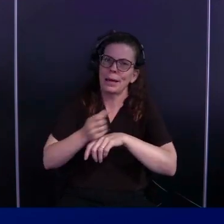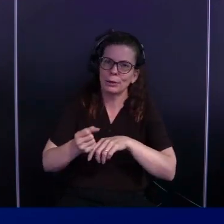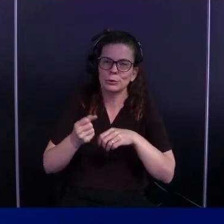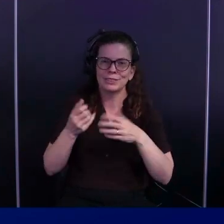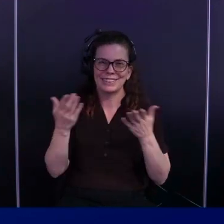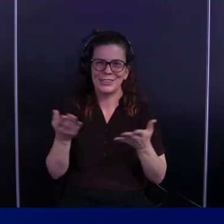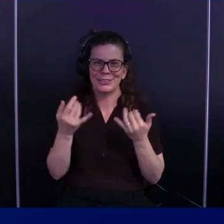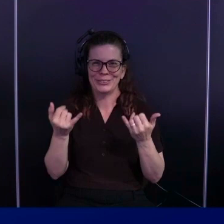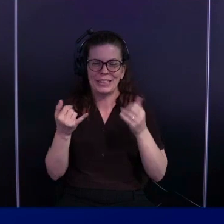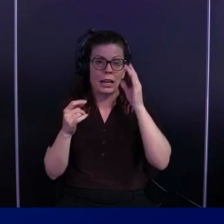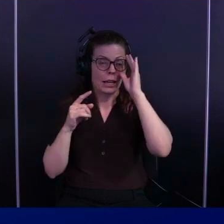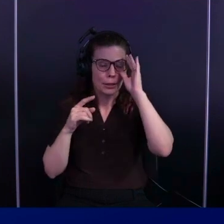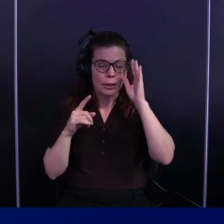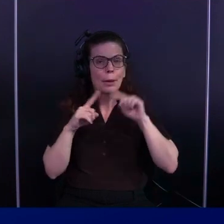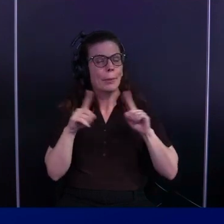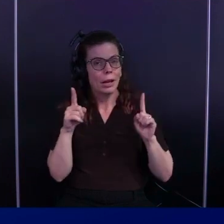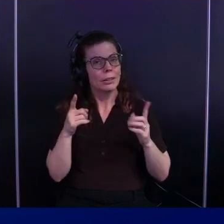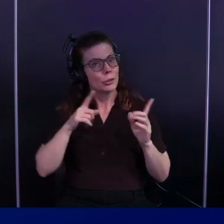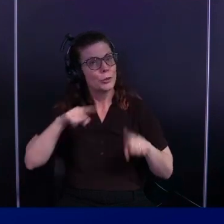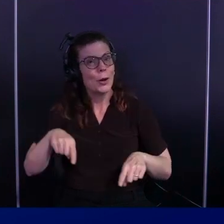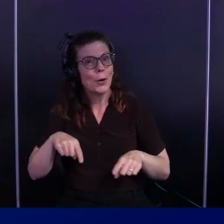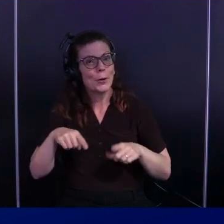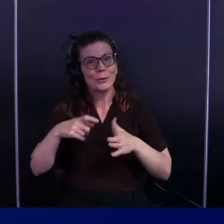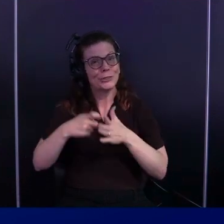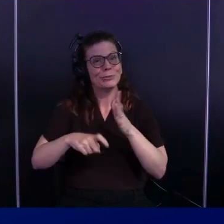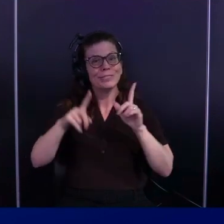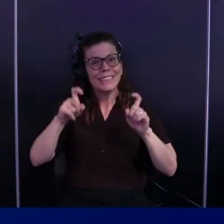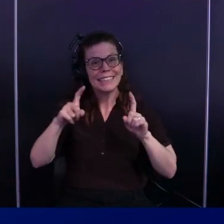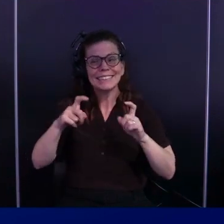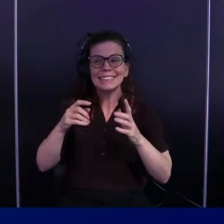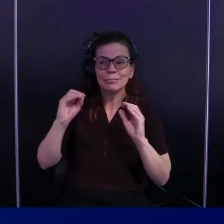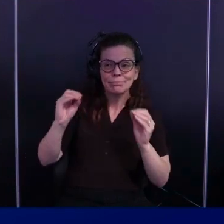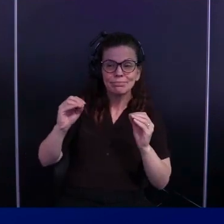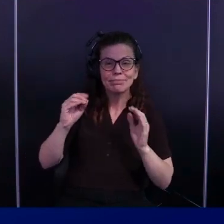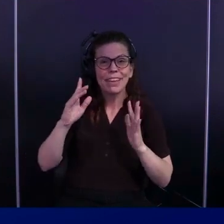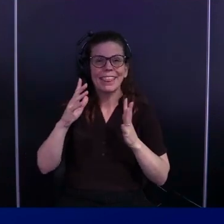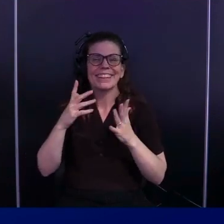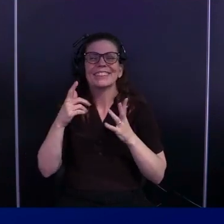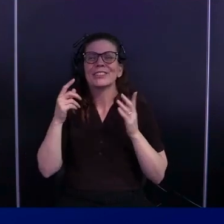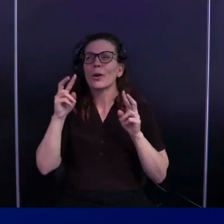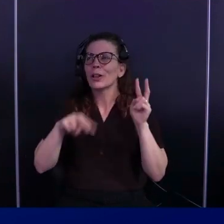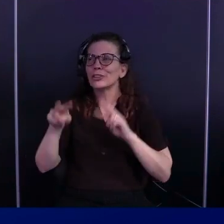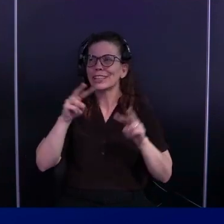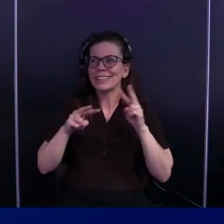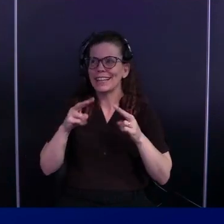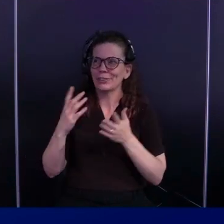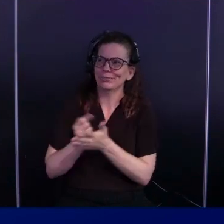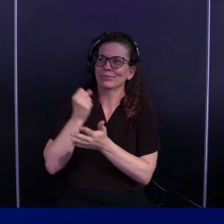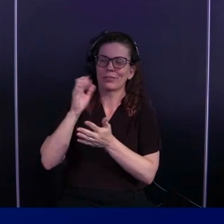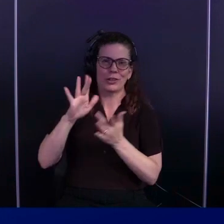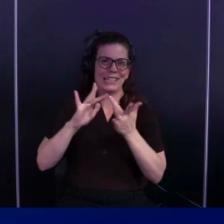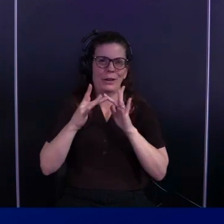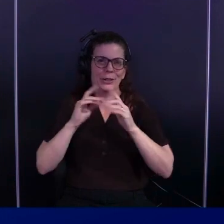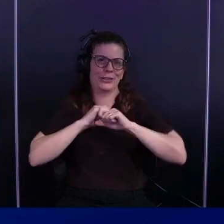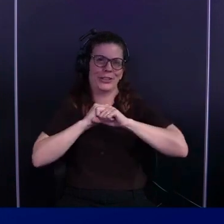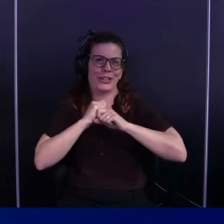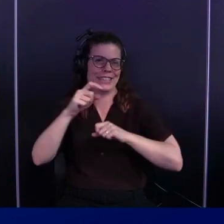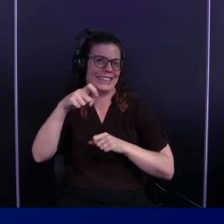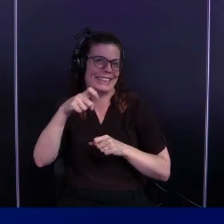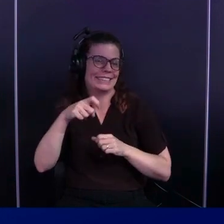here today, but go get that free trial. Check it out. Go check out Fortinet for all your network security needs.